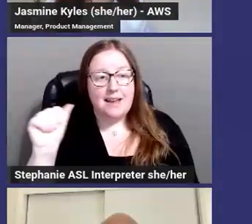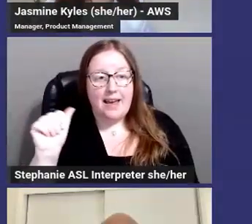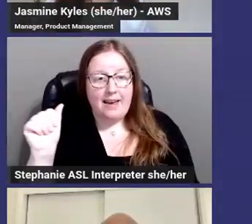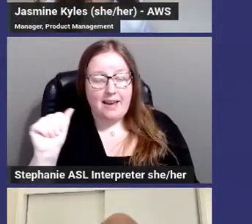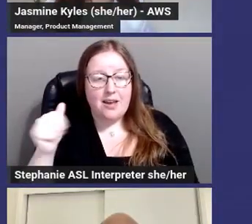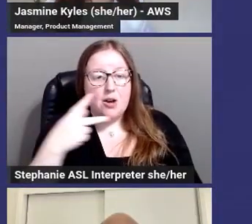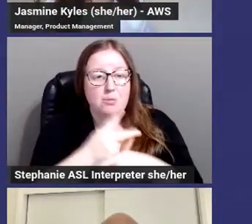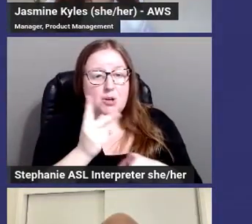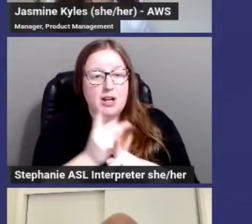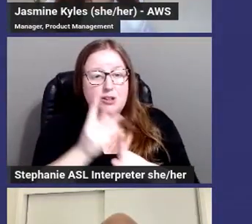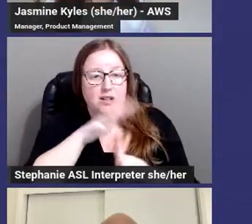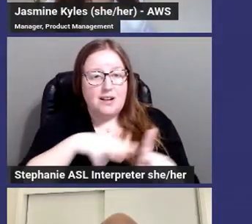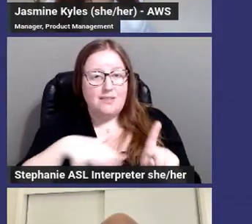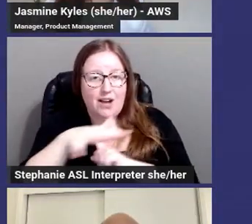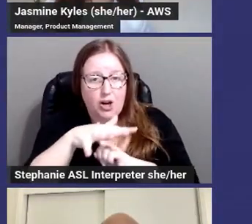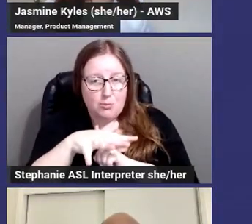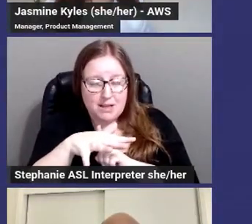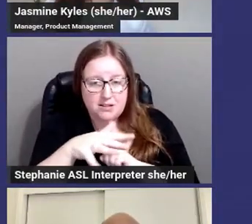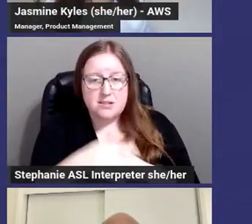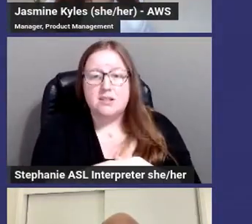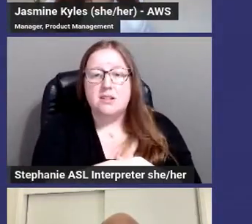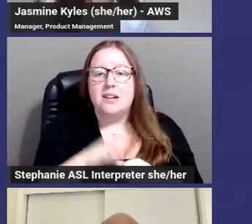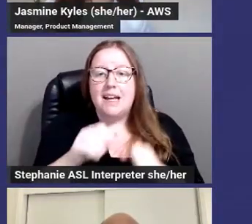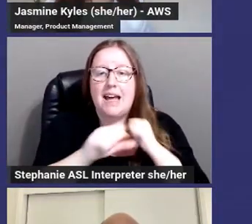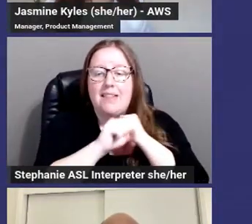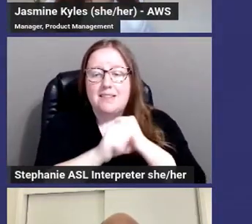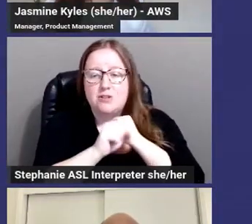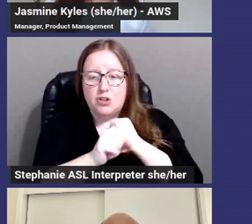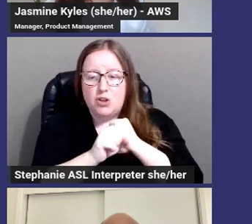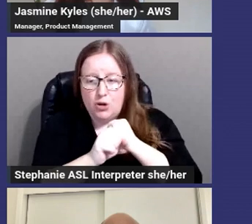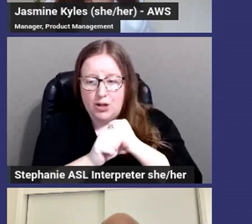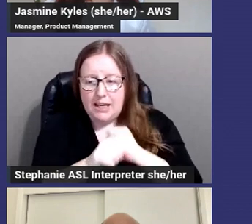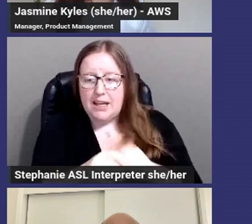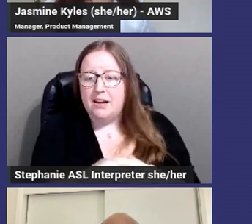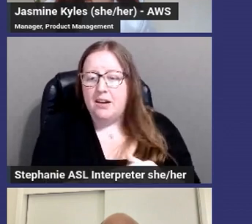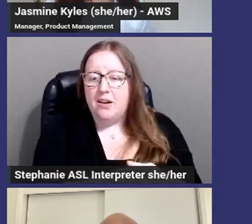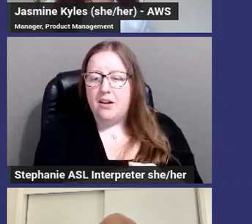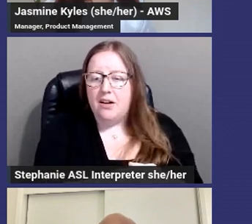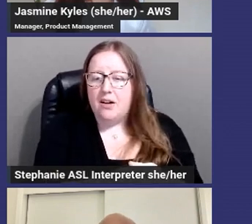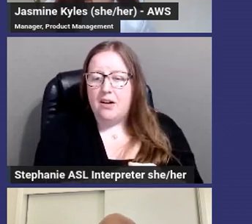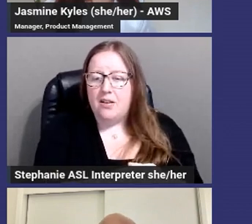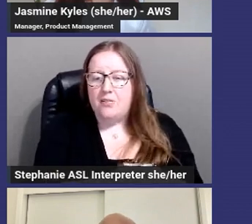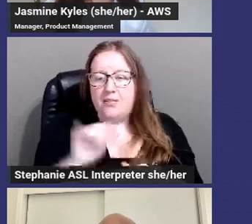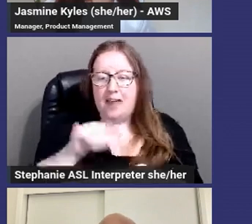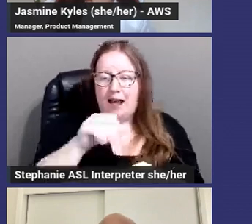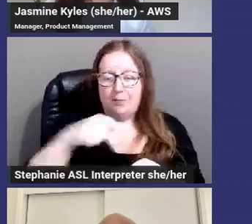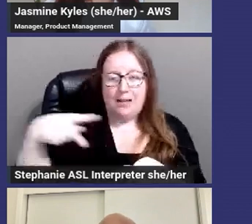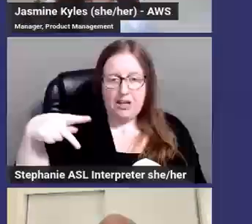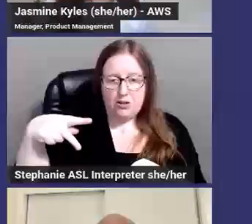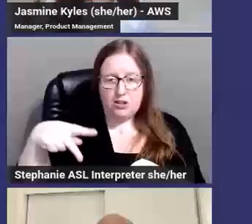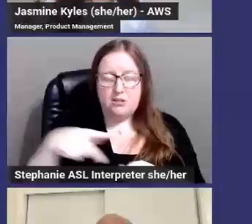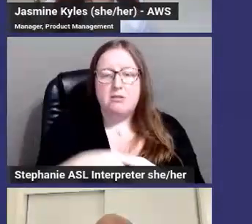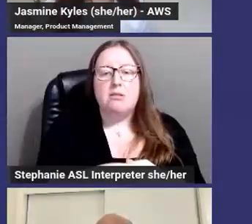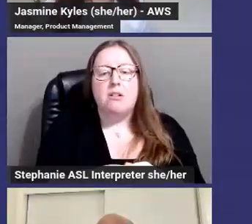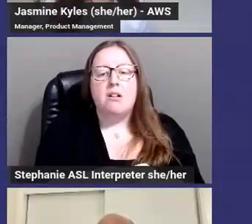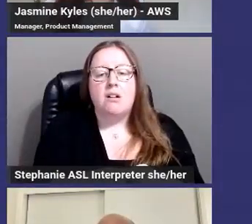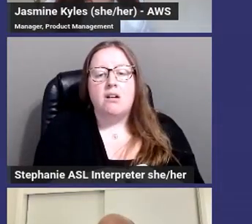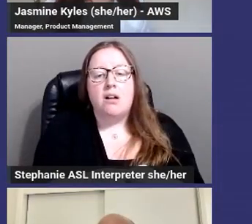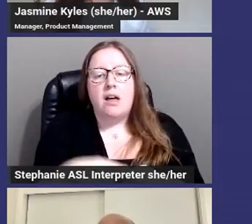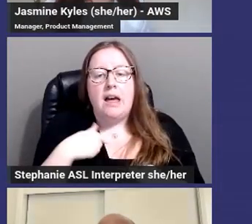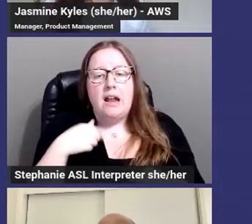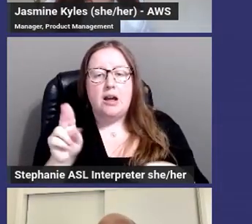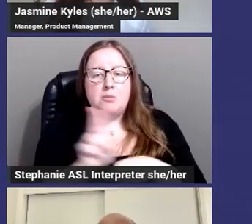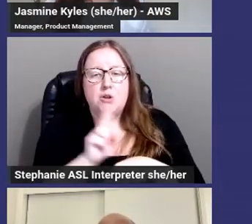production environment with a subnet and a security group, an instance running an application. And I'm going to using